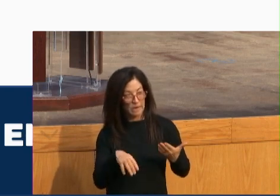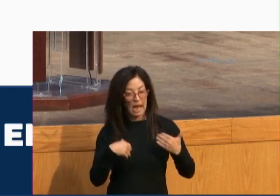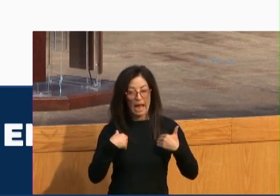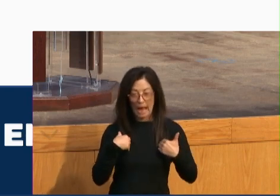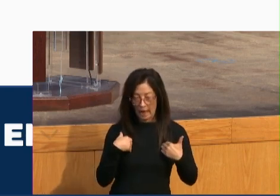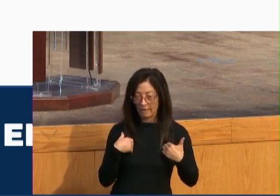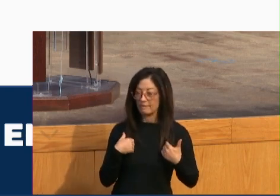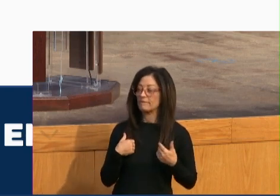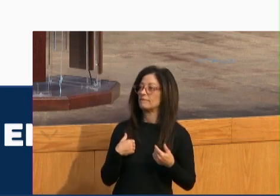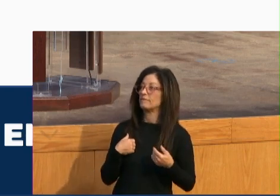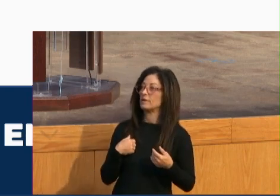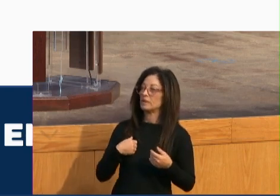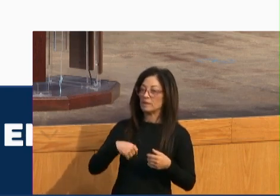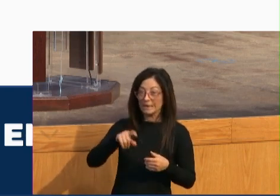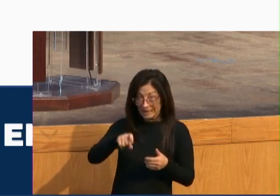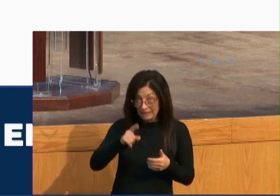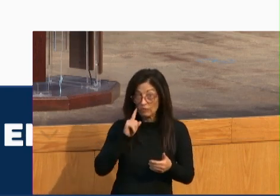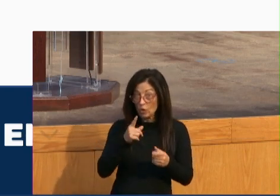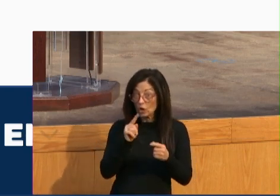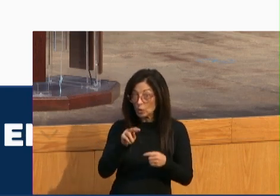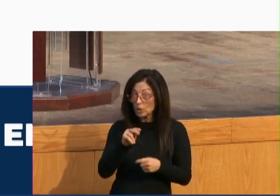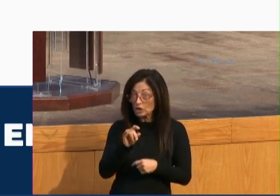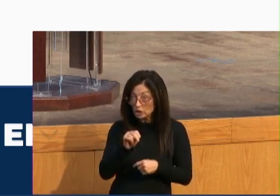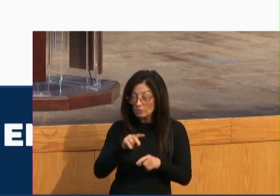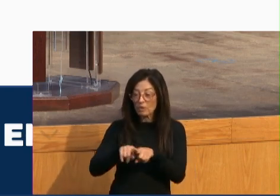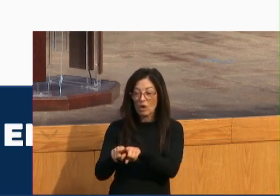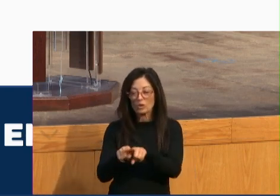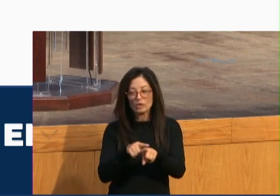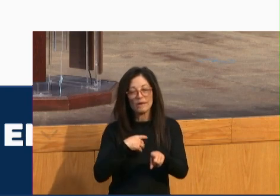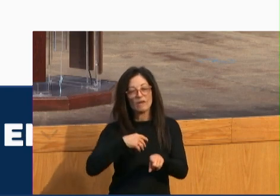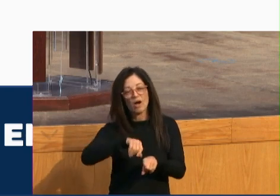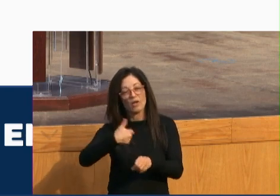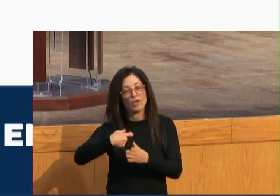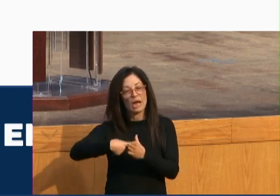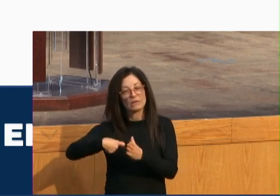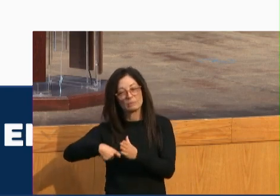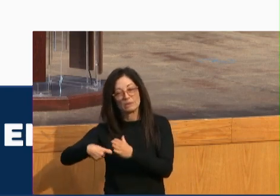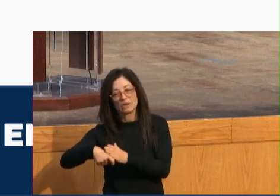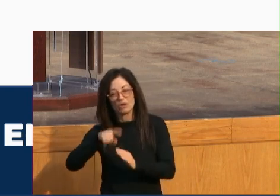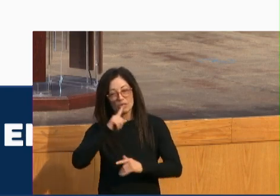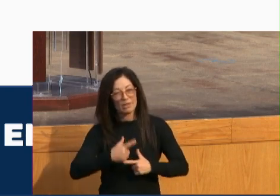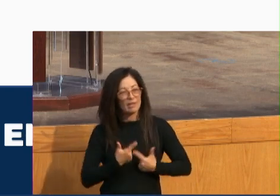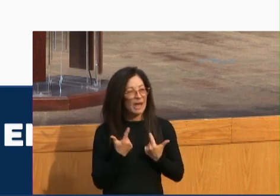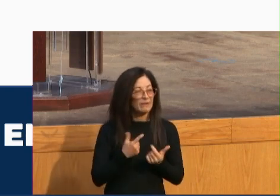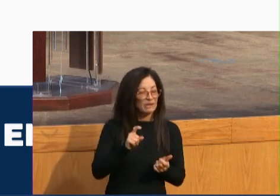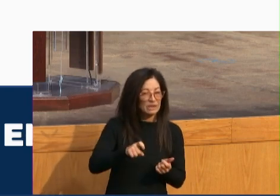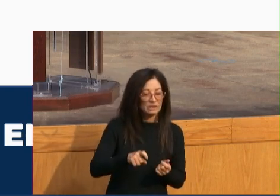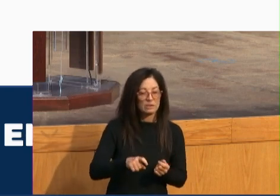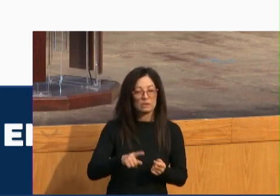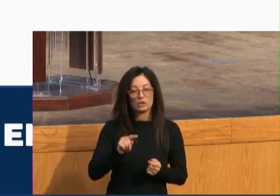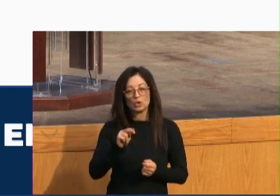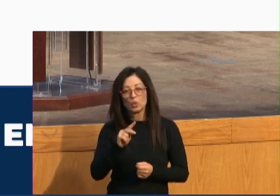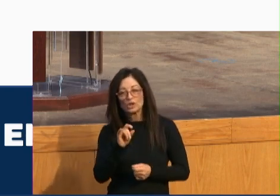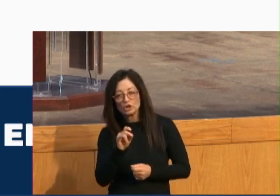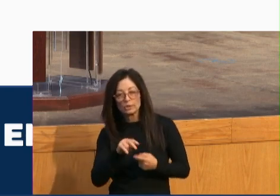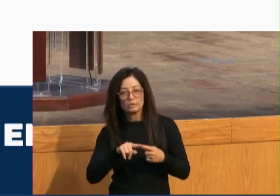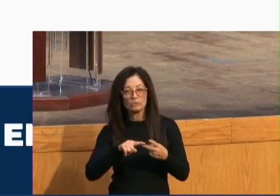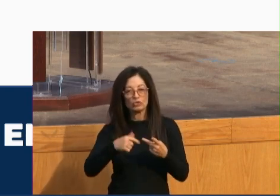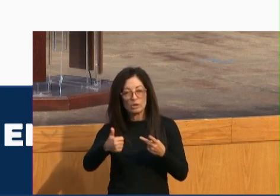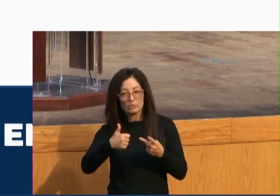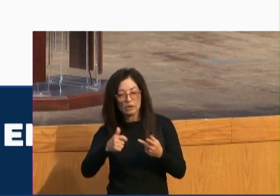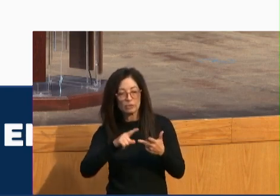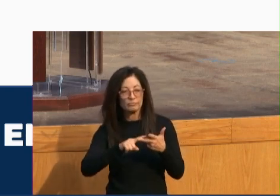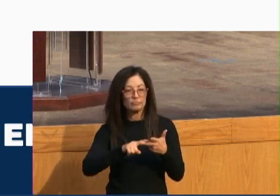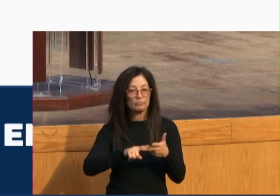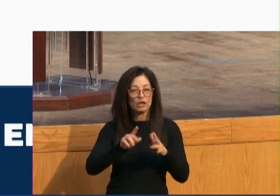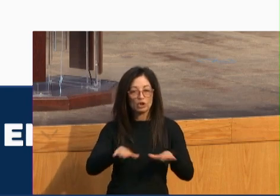the money they need for tuition, but they have other expenses that they have, real-life needs, tuition, transportation, childcare, all the things